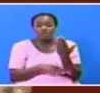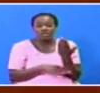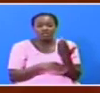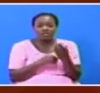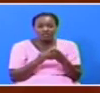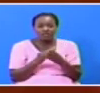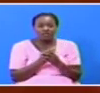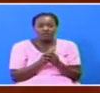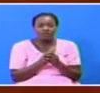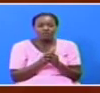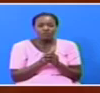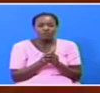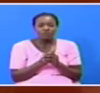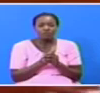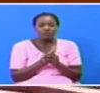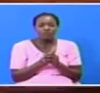vouchers?